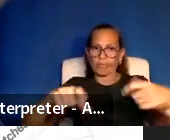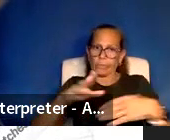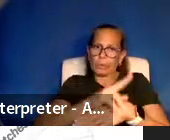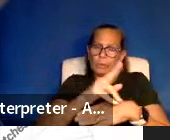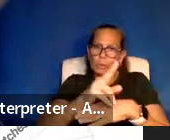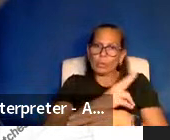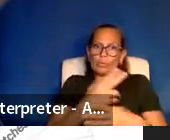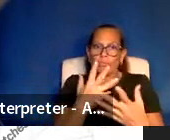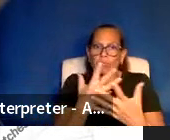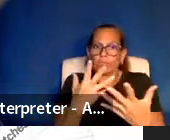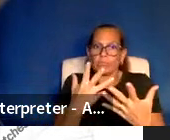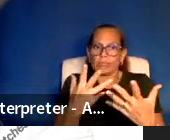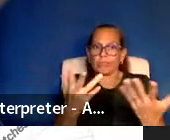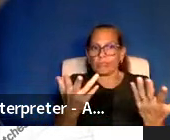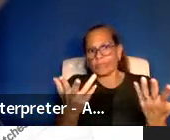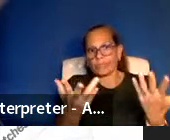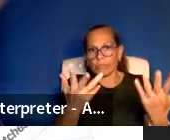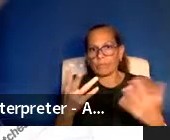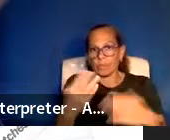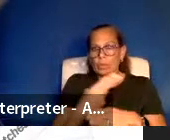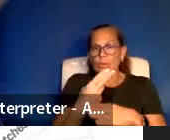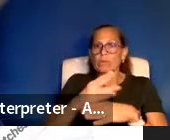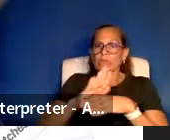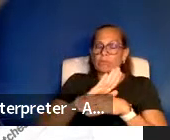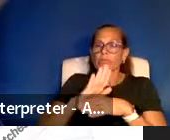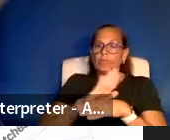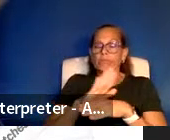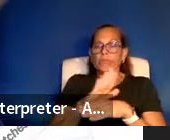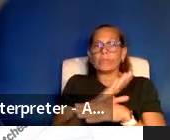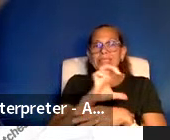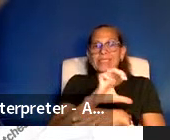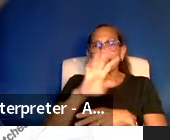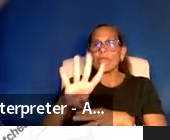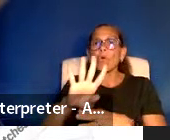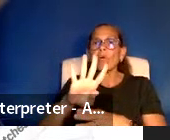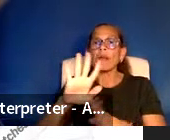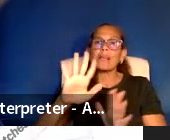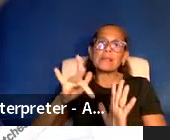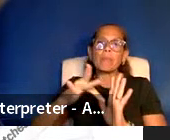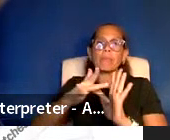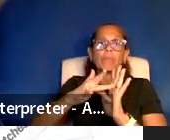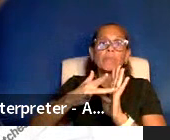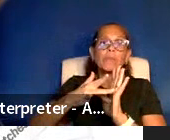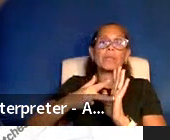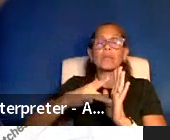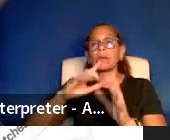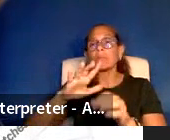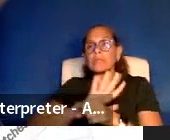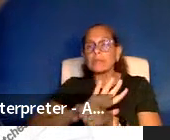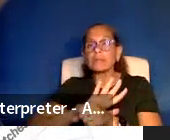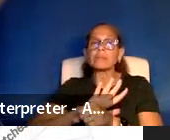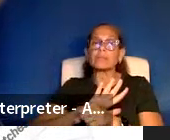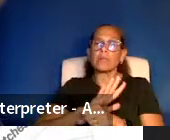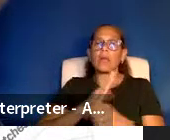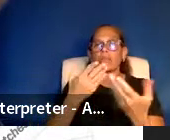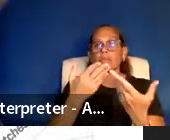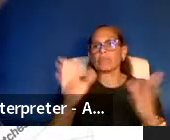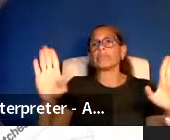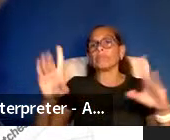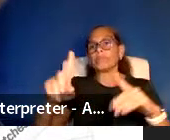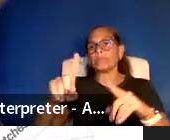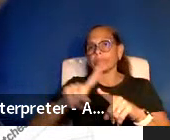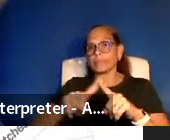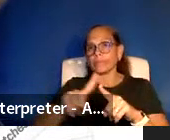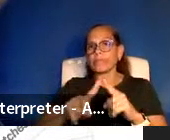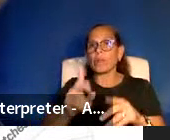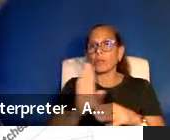its edges. And again, a C44 district is a medium density commercial district that allows for a wide range of commercial